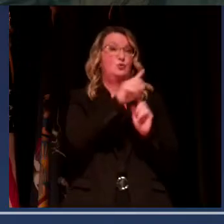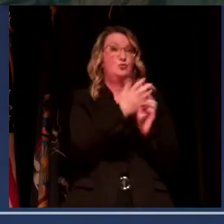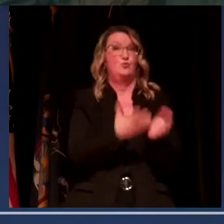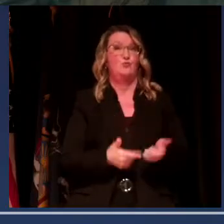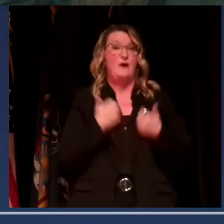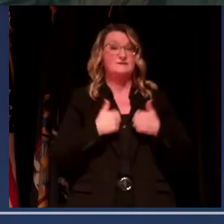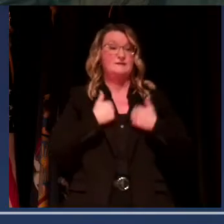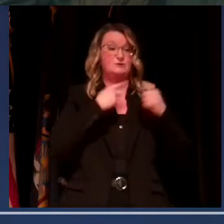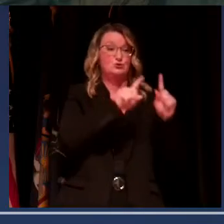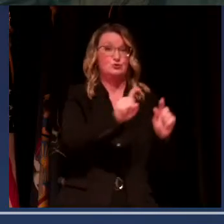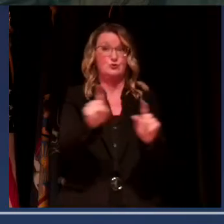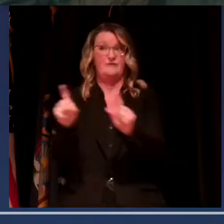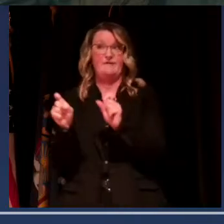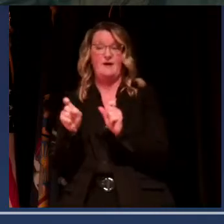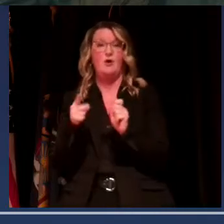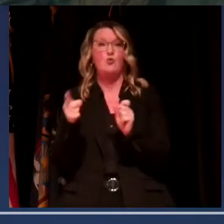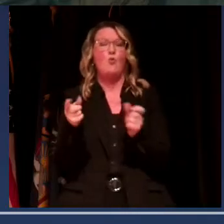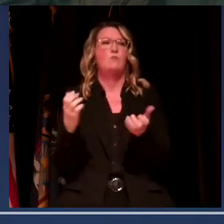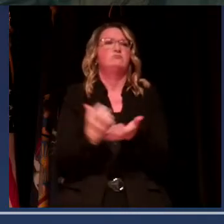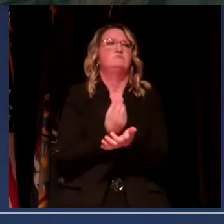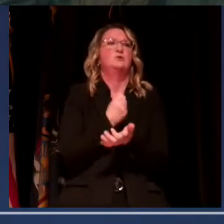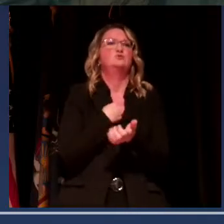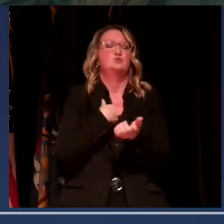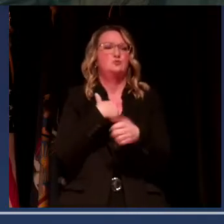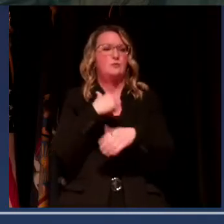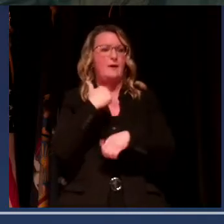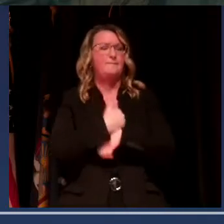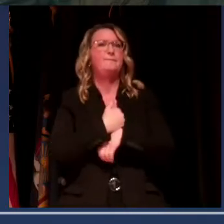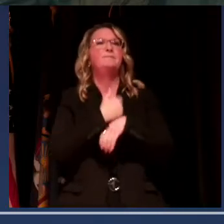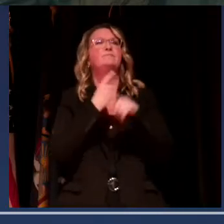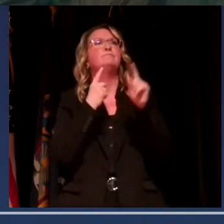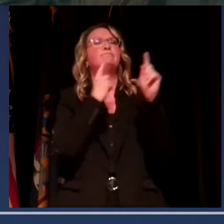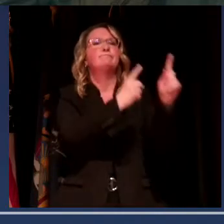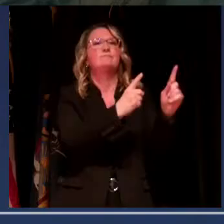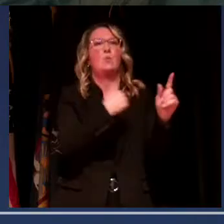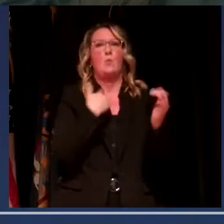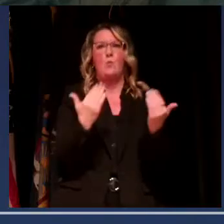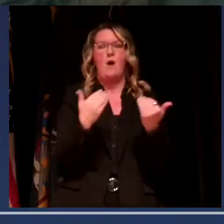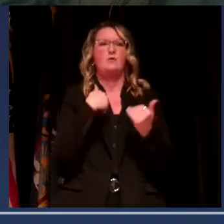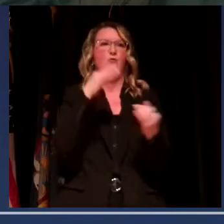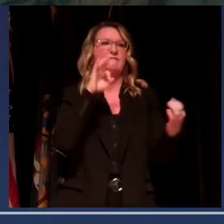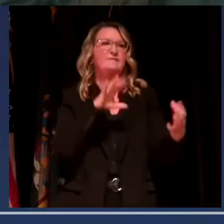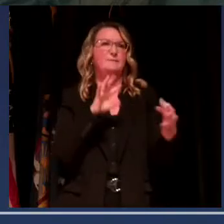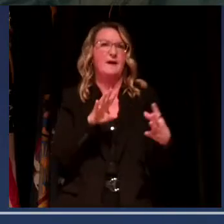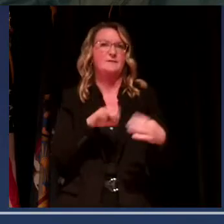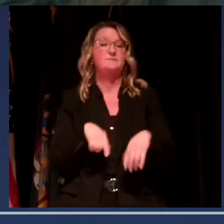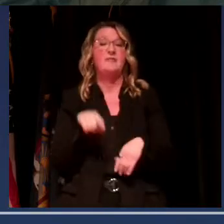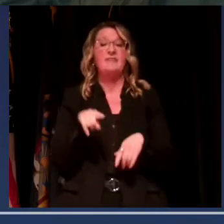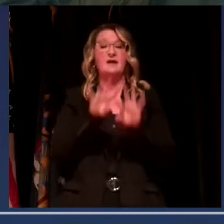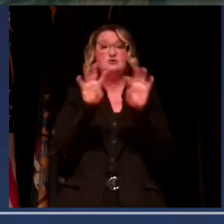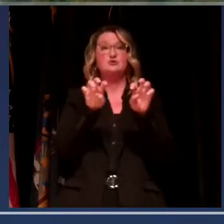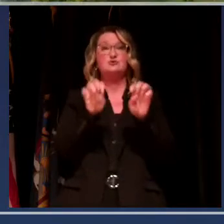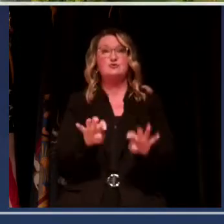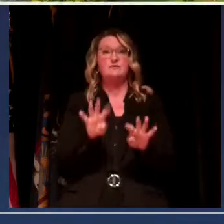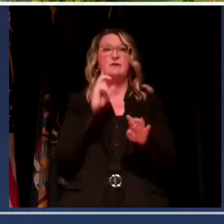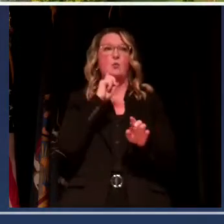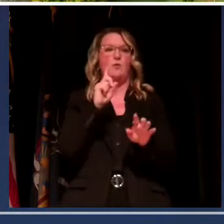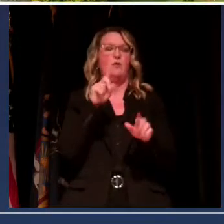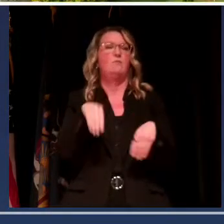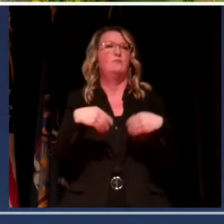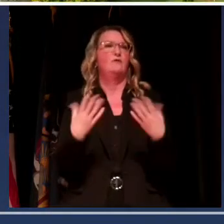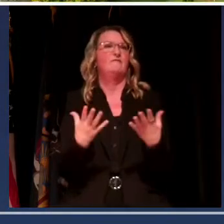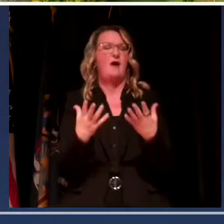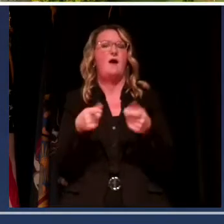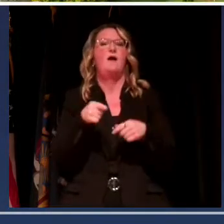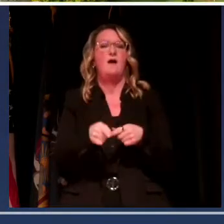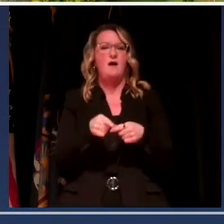your chance to help shape the county's future. We want your input. This survey will provide a platform for our